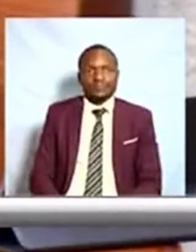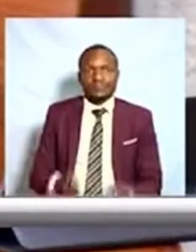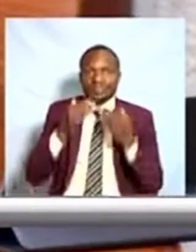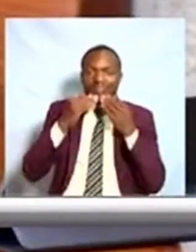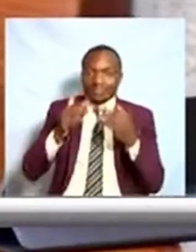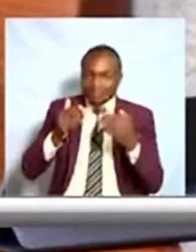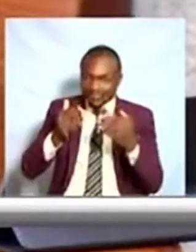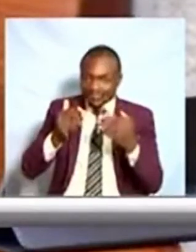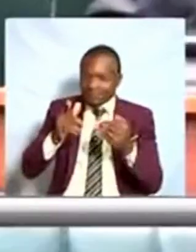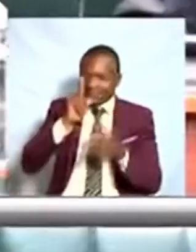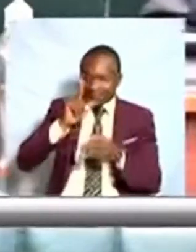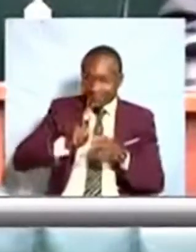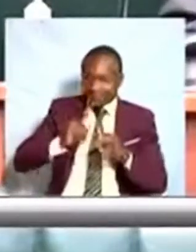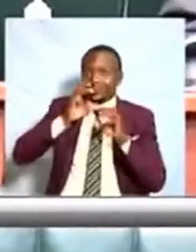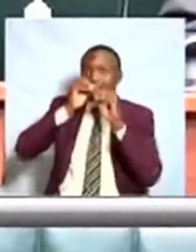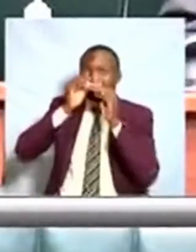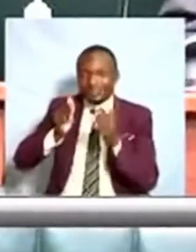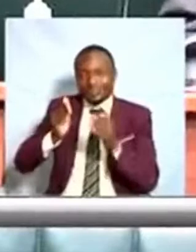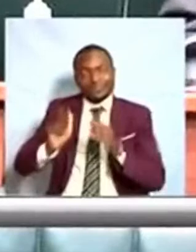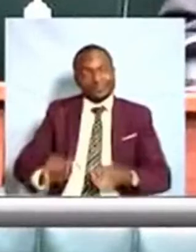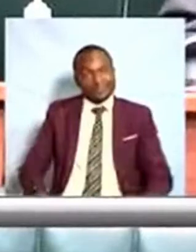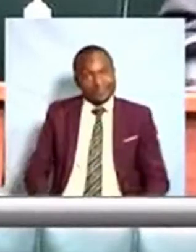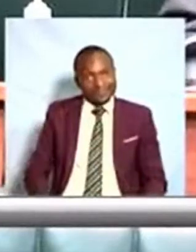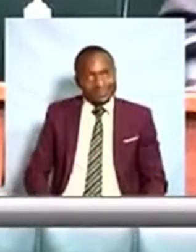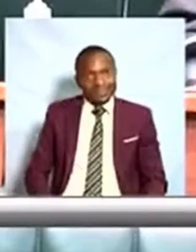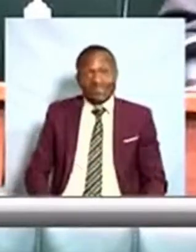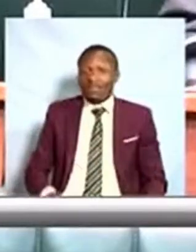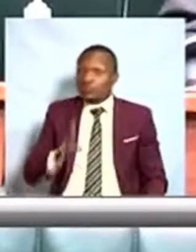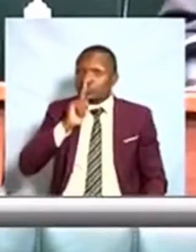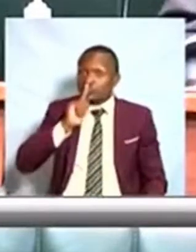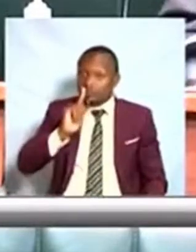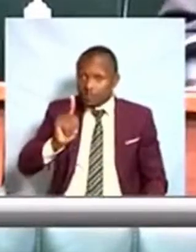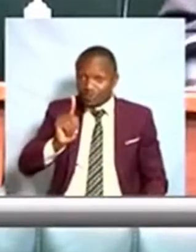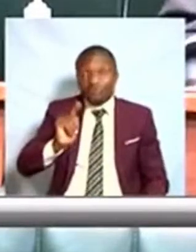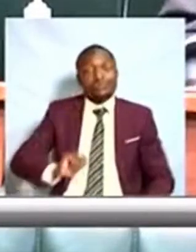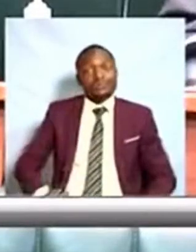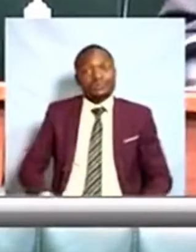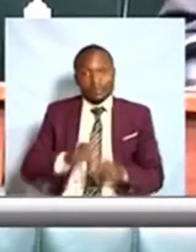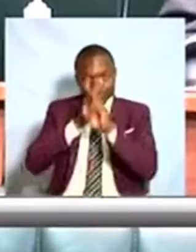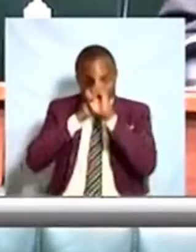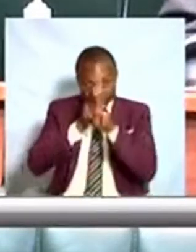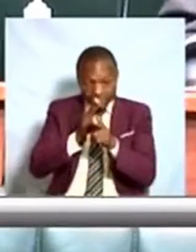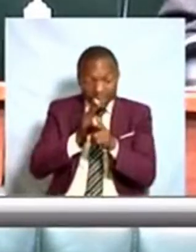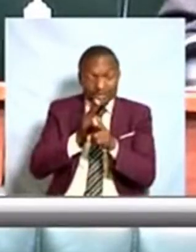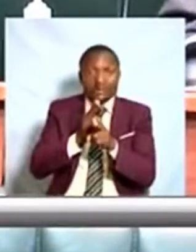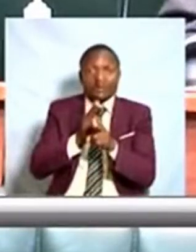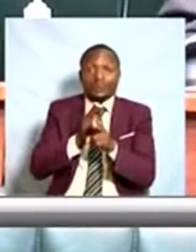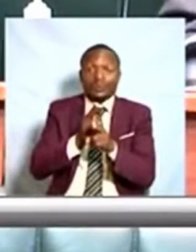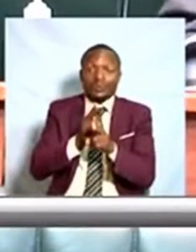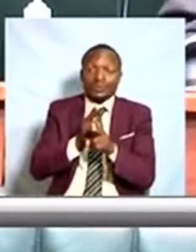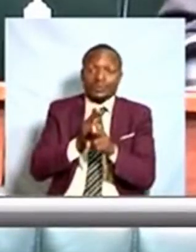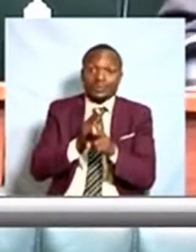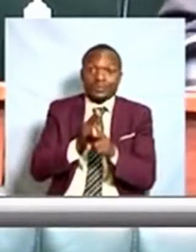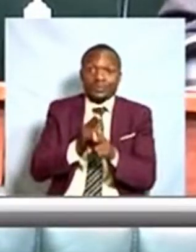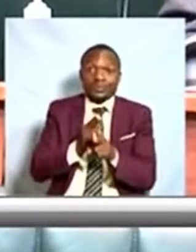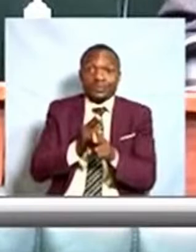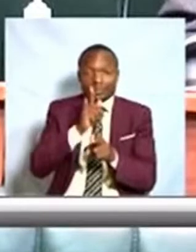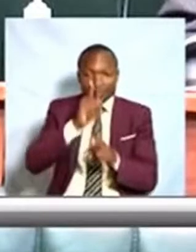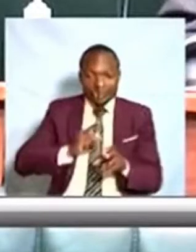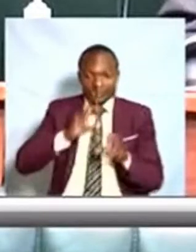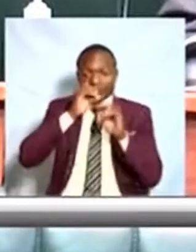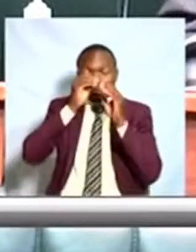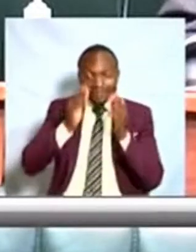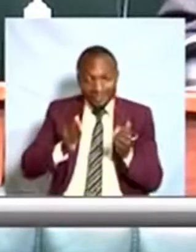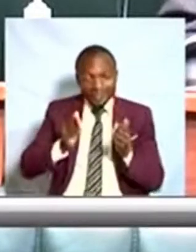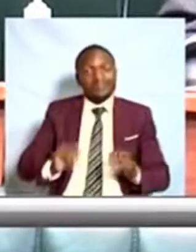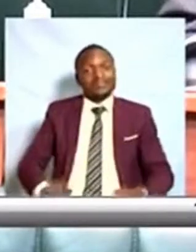Thank you very much, Madam Speaker. It's very true, Honorable Madam Speaker, that I've been conversing